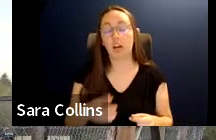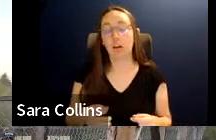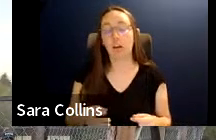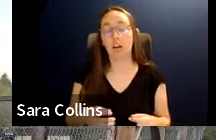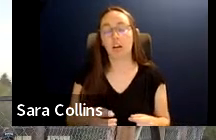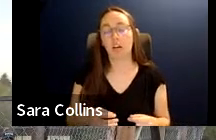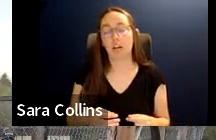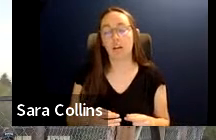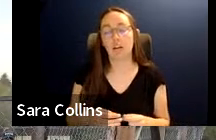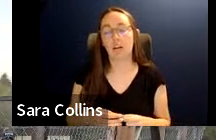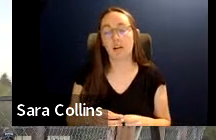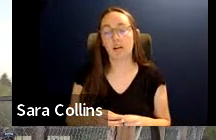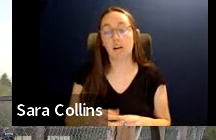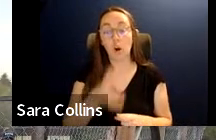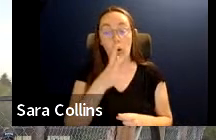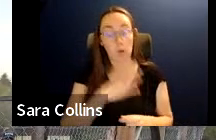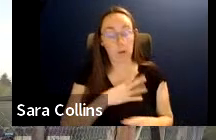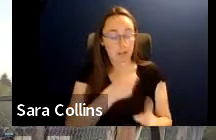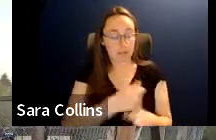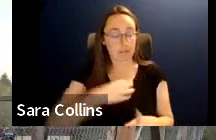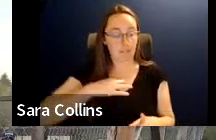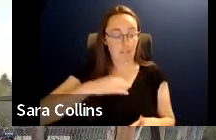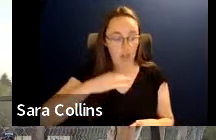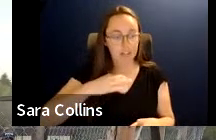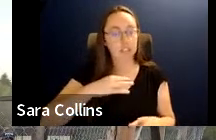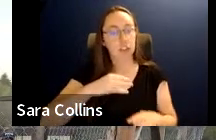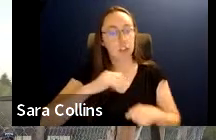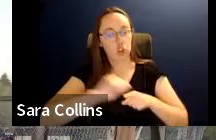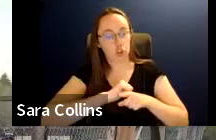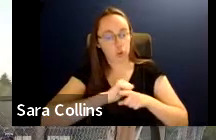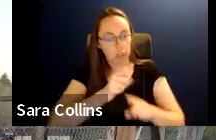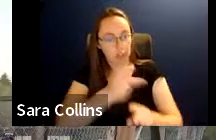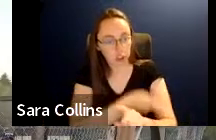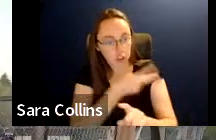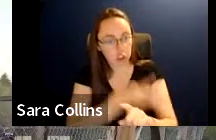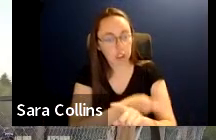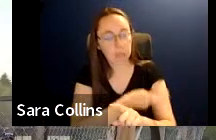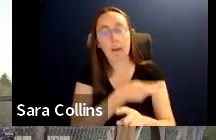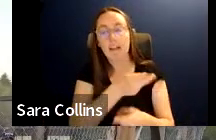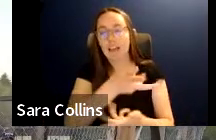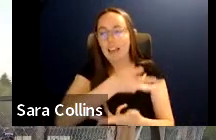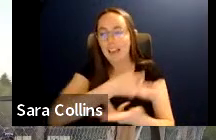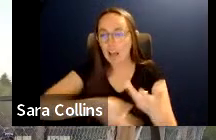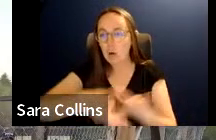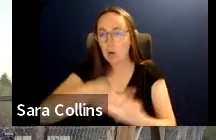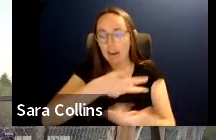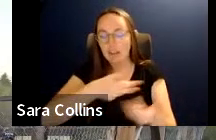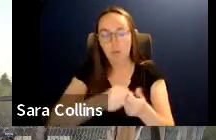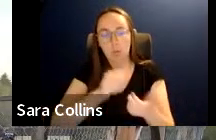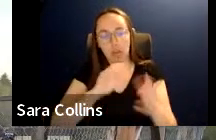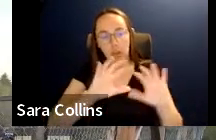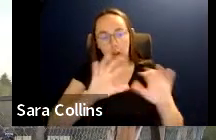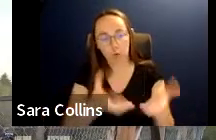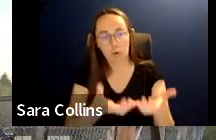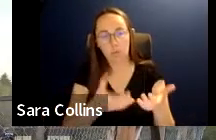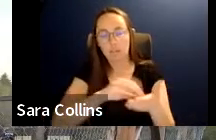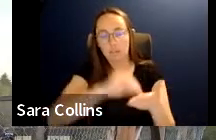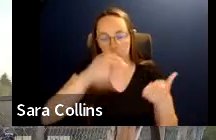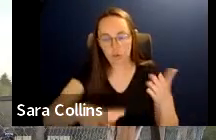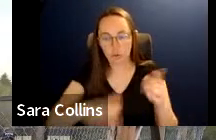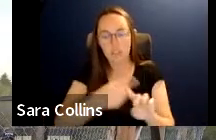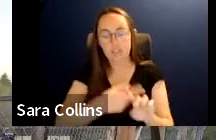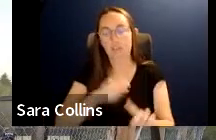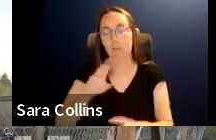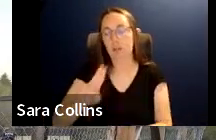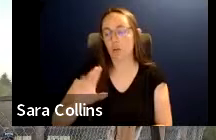and has leash trained our sheep is interacting with a group of students from UCSC